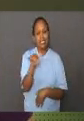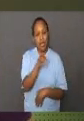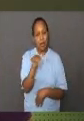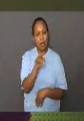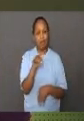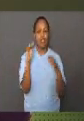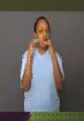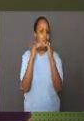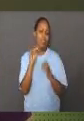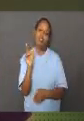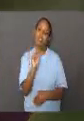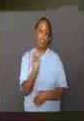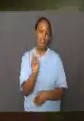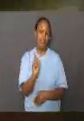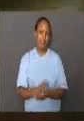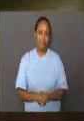thing as equality.